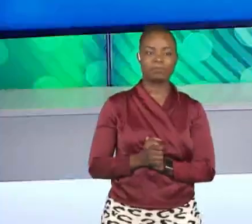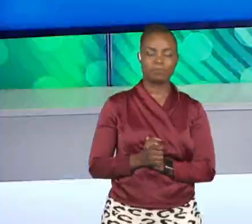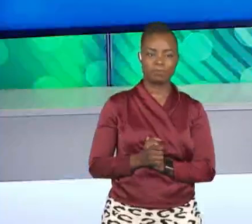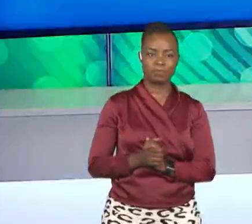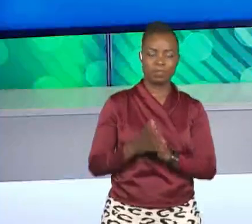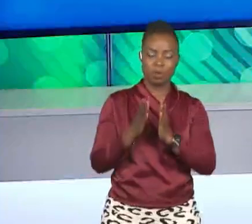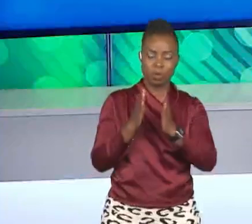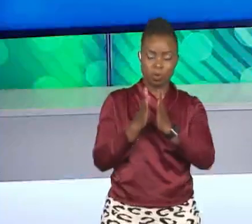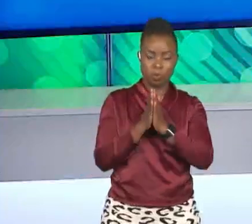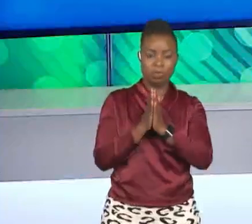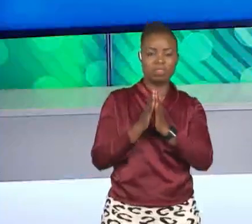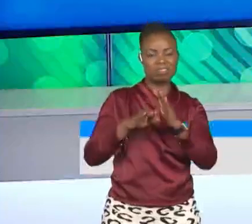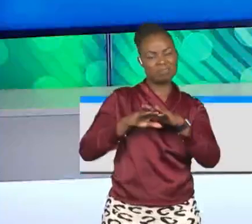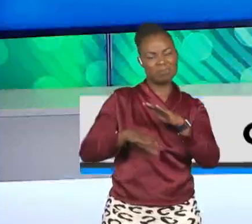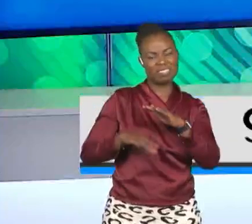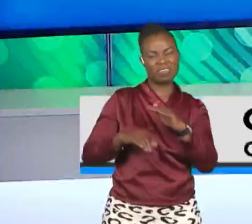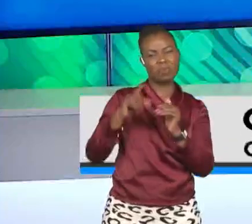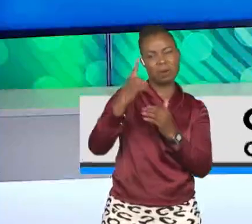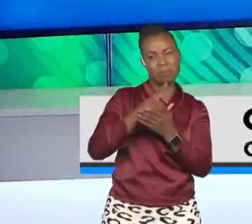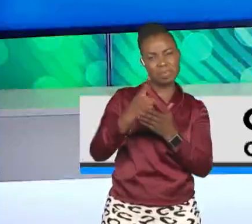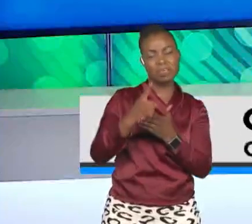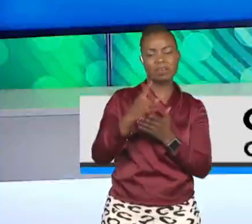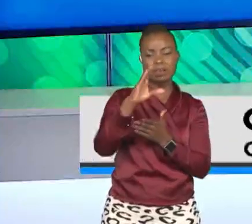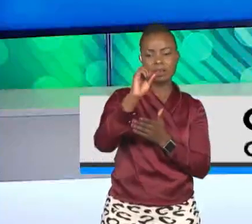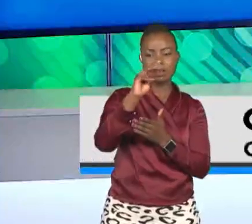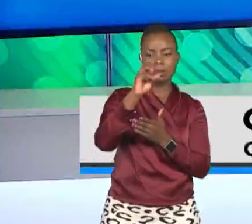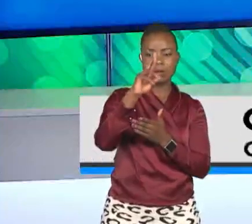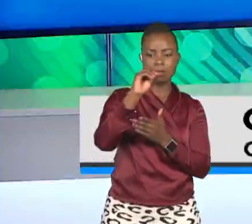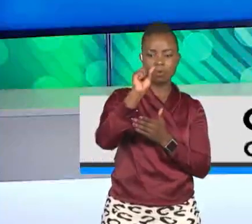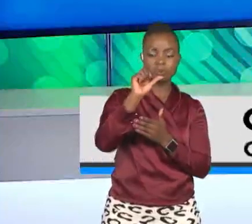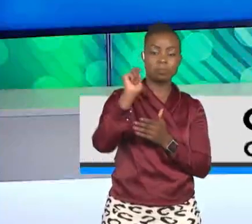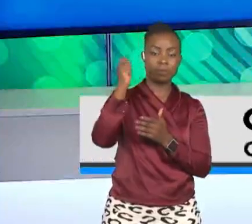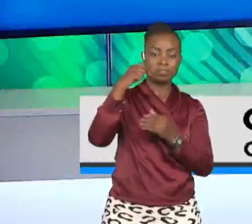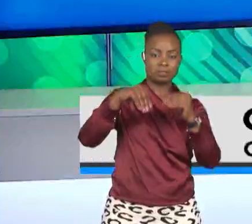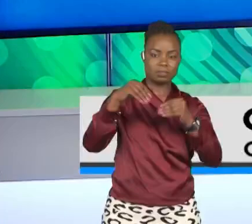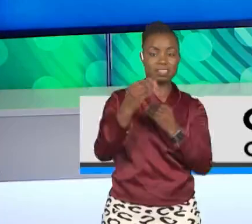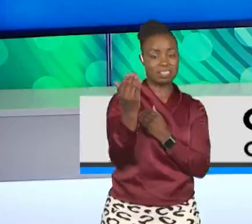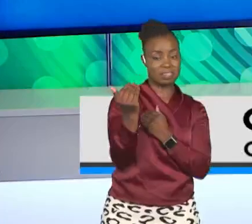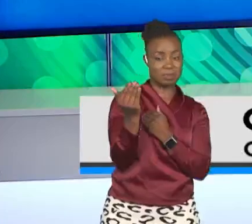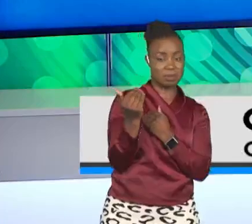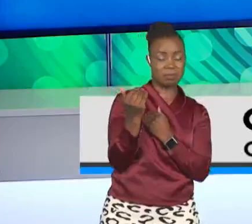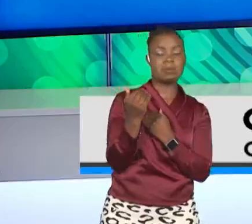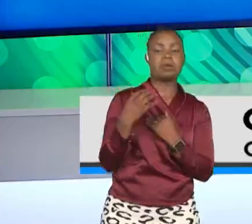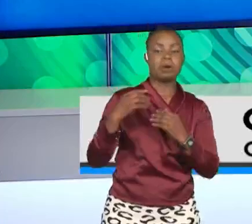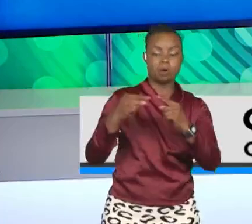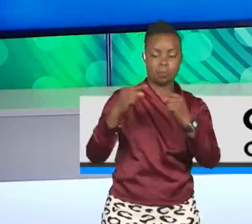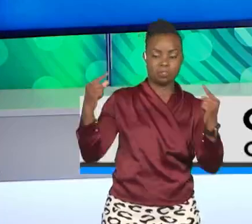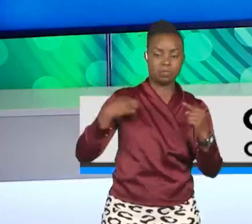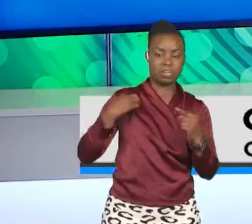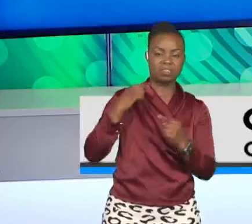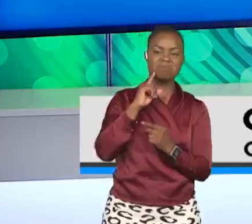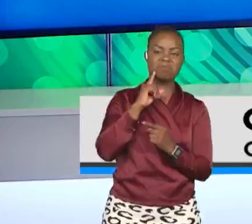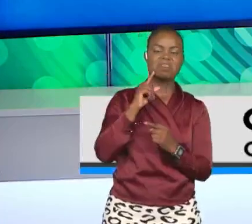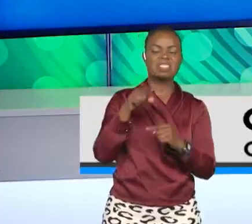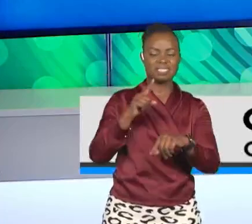With less than a week before the presidential polls in Comoros, opposition candidate Mohamed Ali Soilihi says that it is time